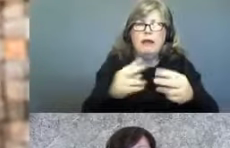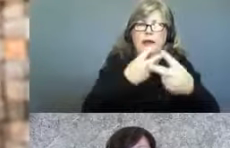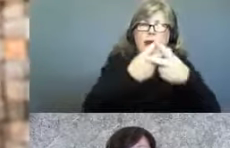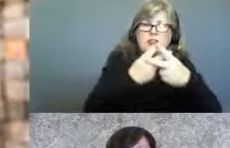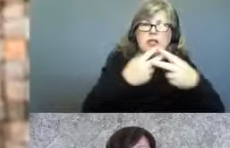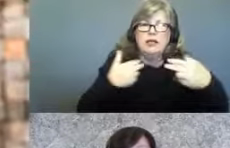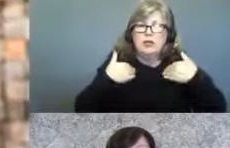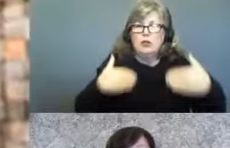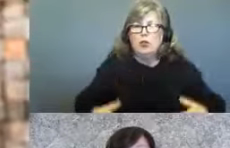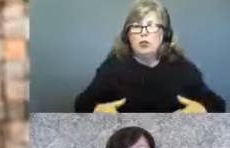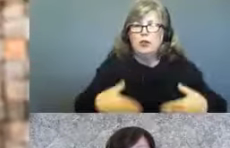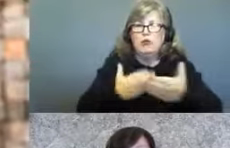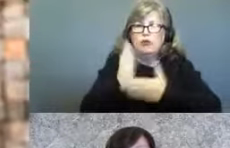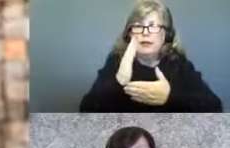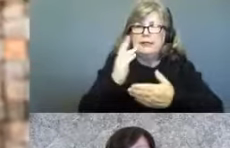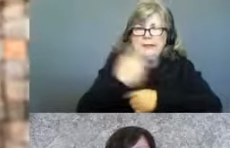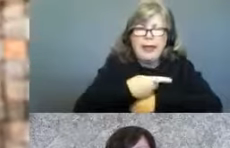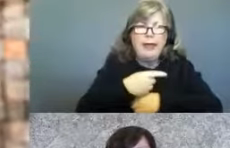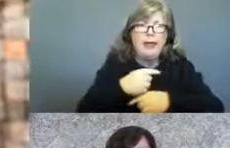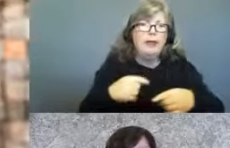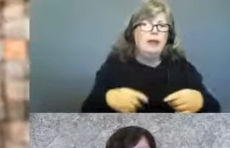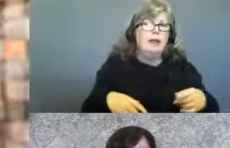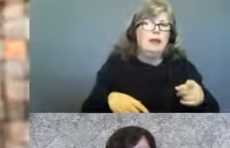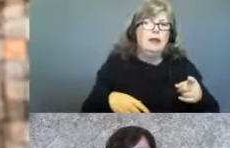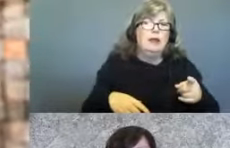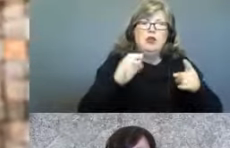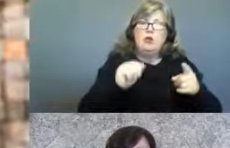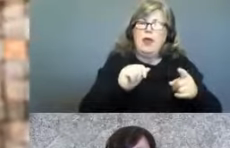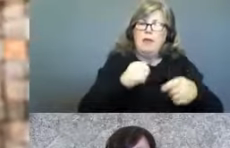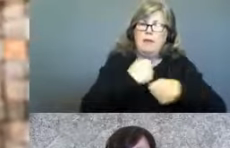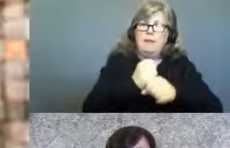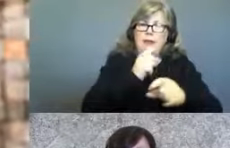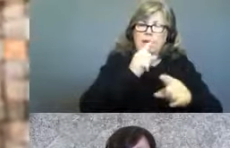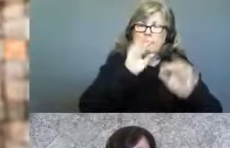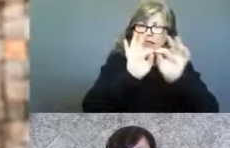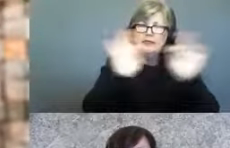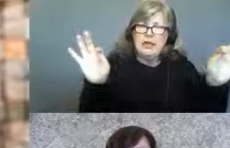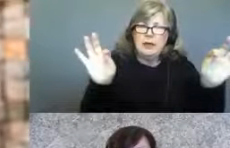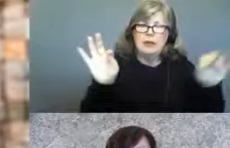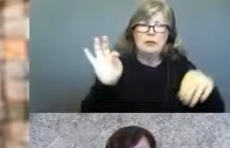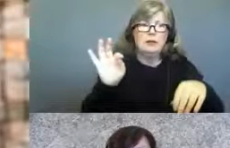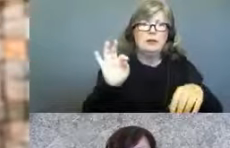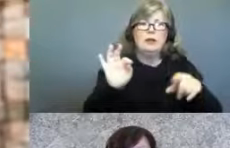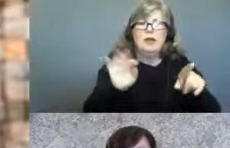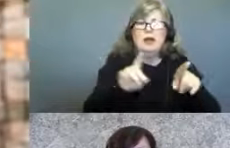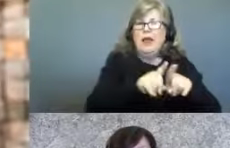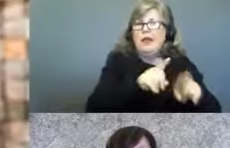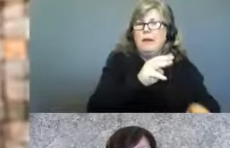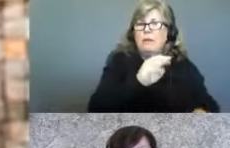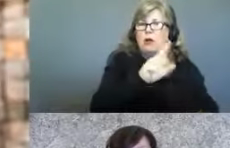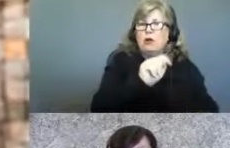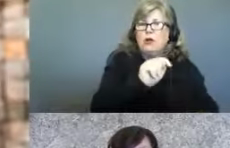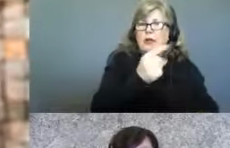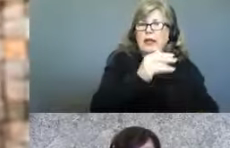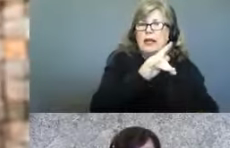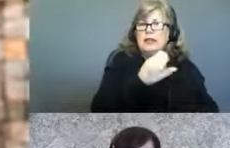Rights Day. You can make a specific statement calling, as Margaret Gillis was saying at the start, calling